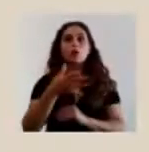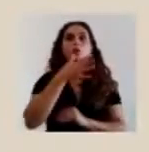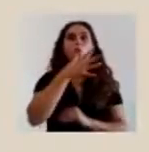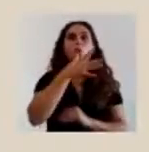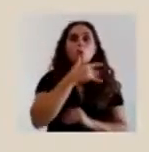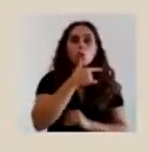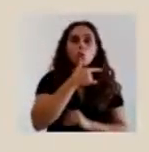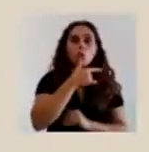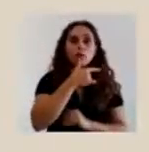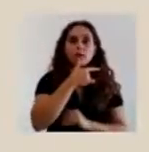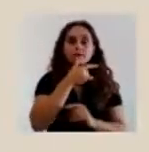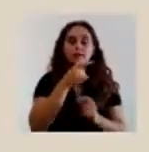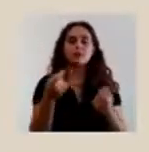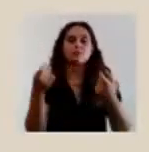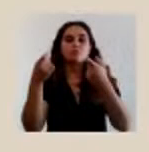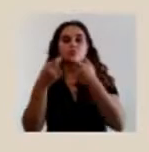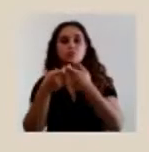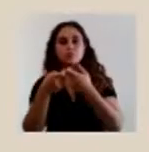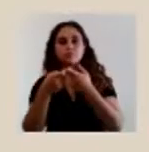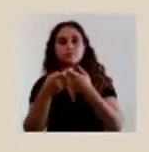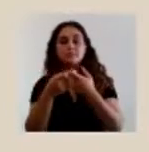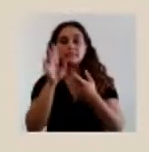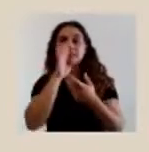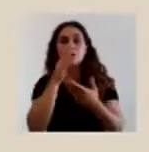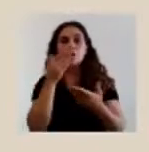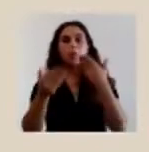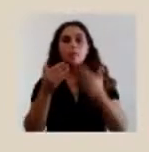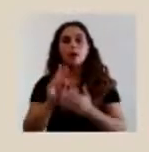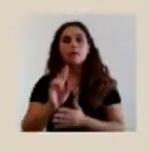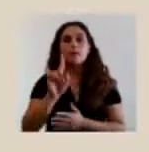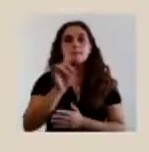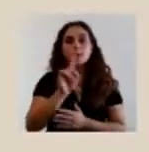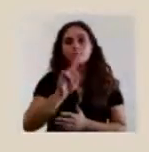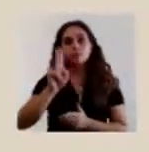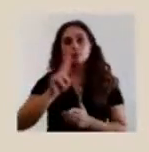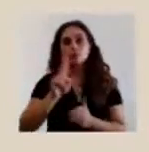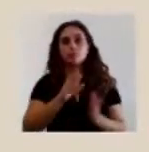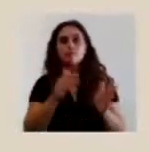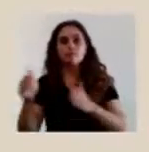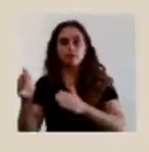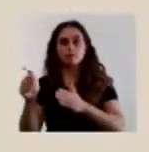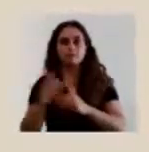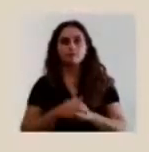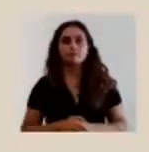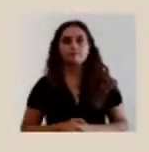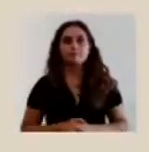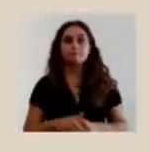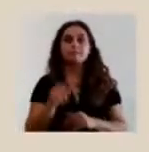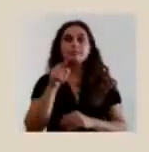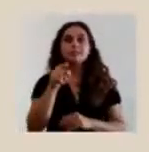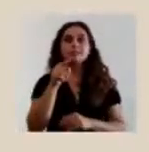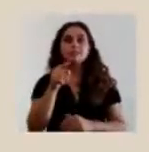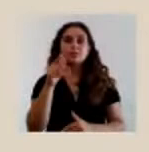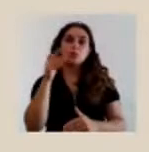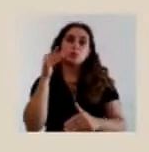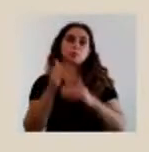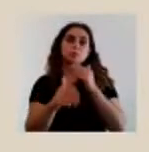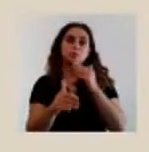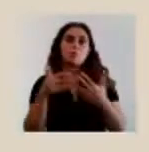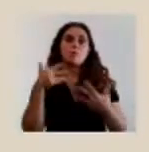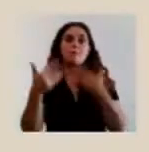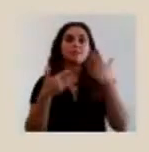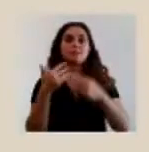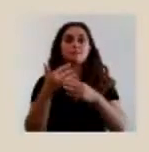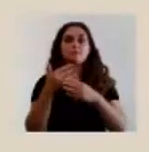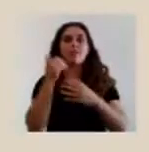word pairing was incongruent, compared to the two other phases. This effect of a delayed reaction